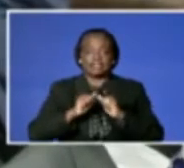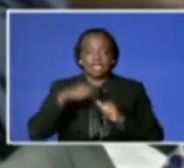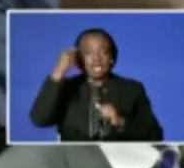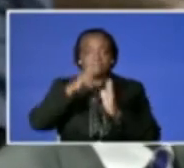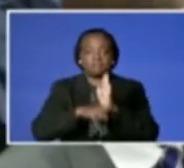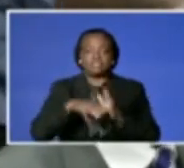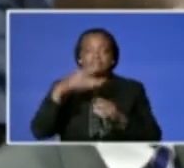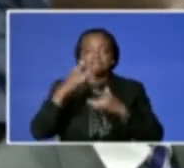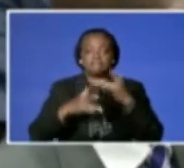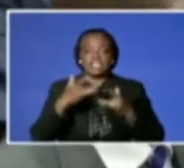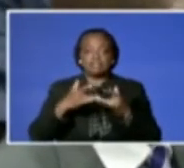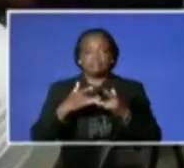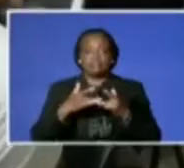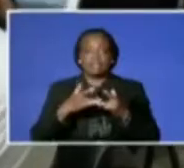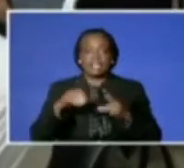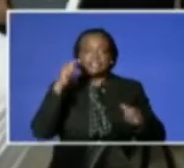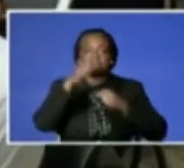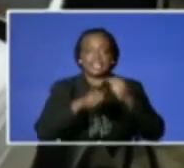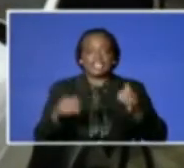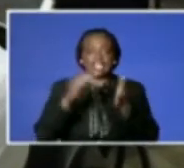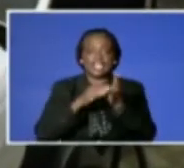against criminals using modern technology.